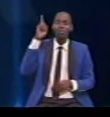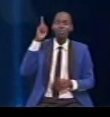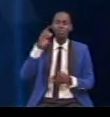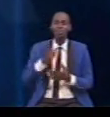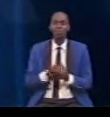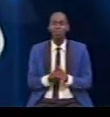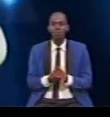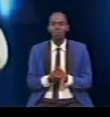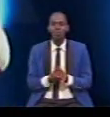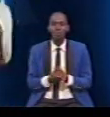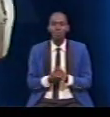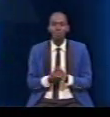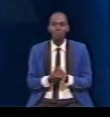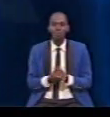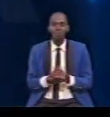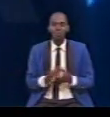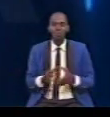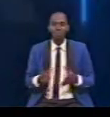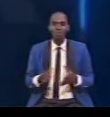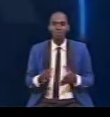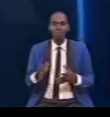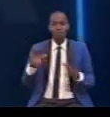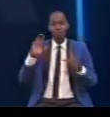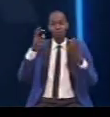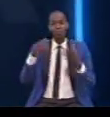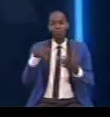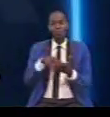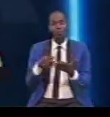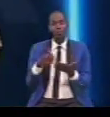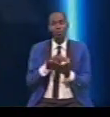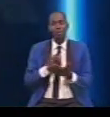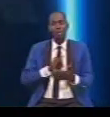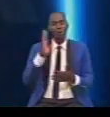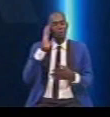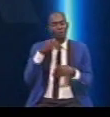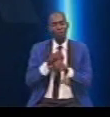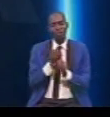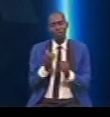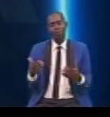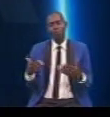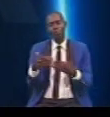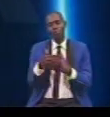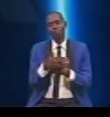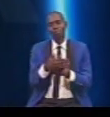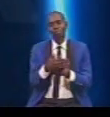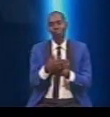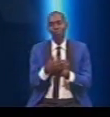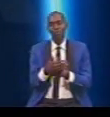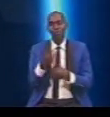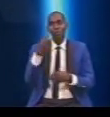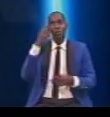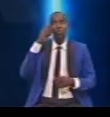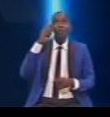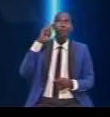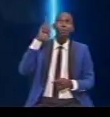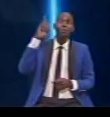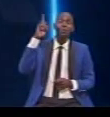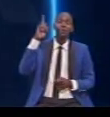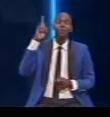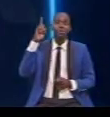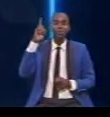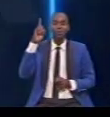Will you sing this chorus with me? It just says, I will make room. And I will make room for You